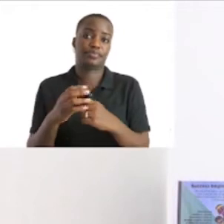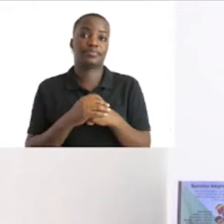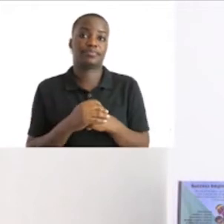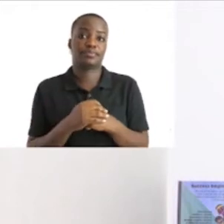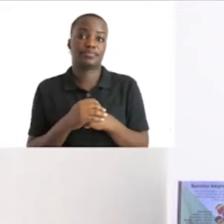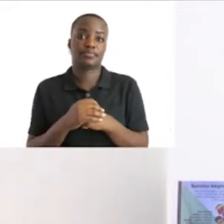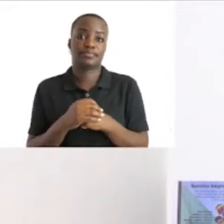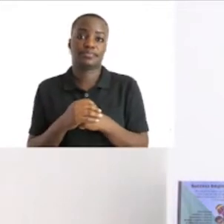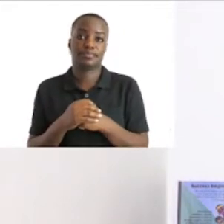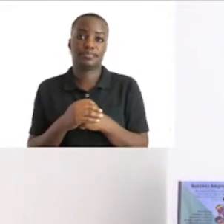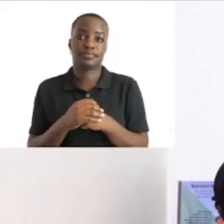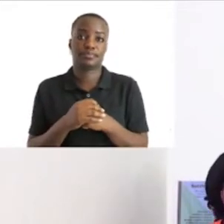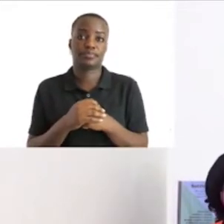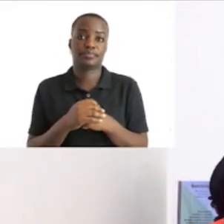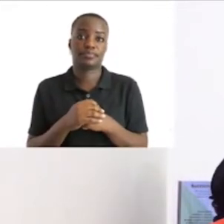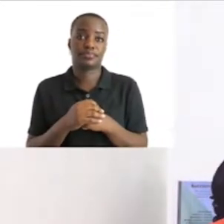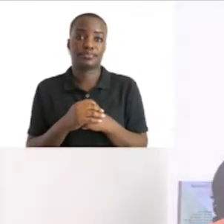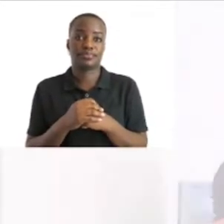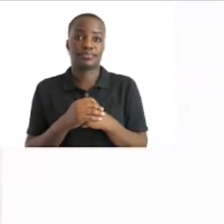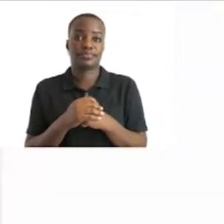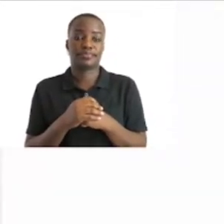20. Let's take a look at your page.